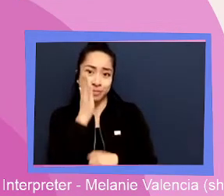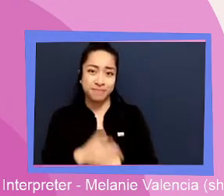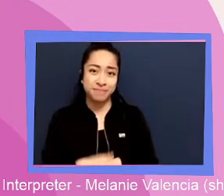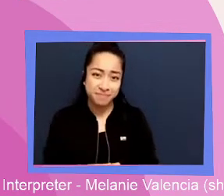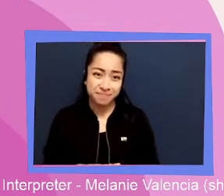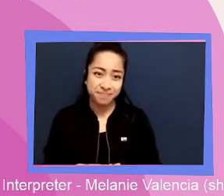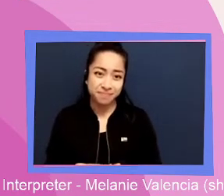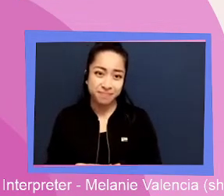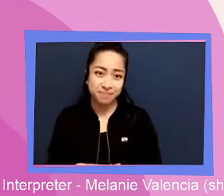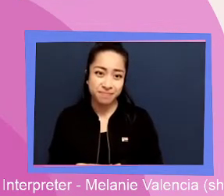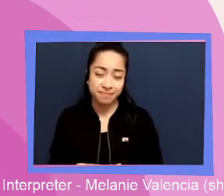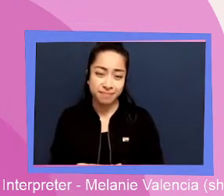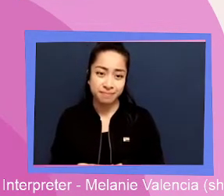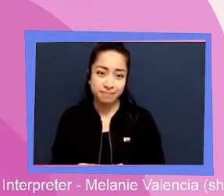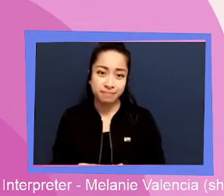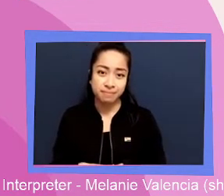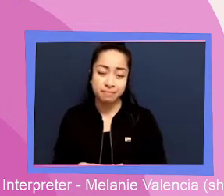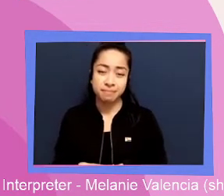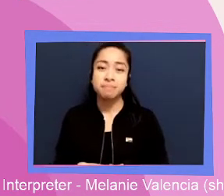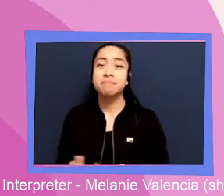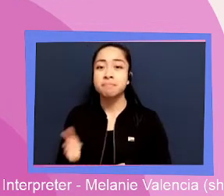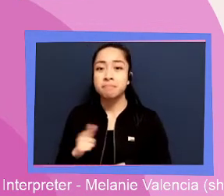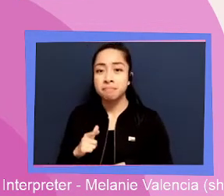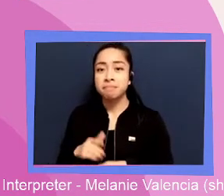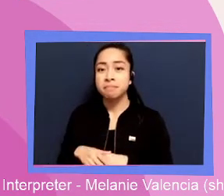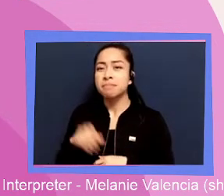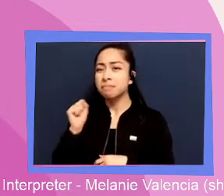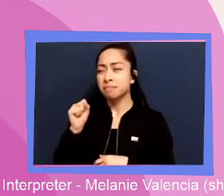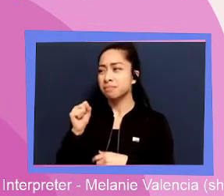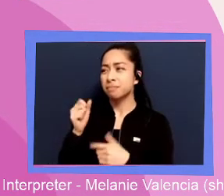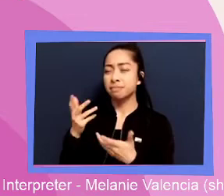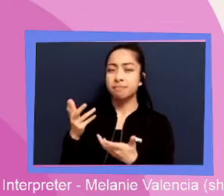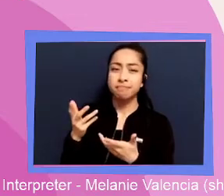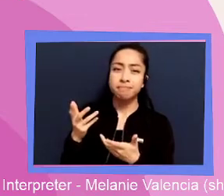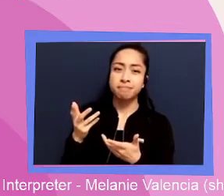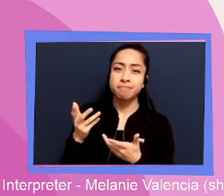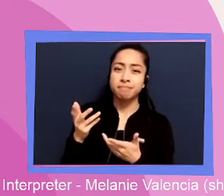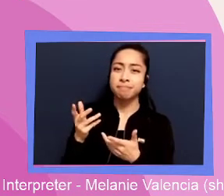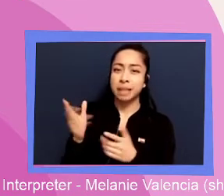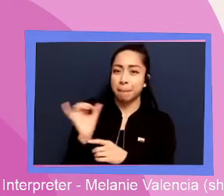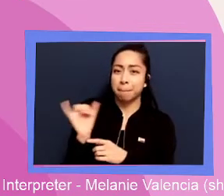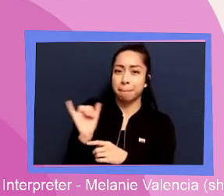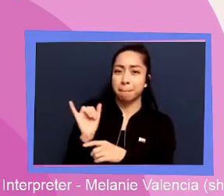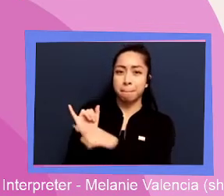I think I echo search for your community